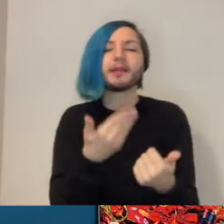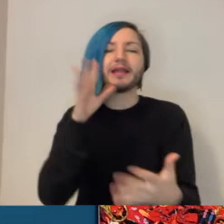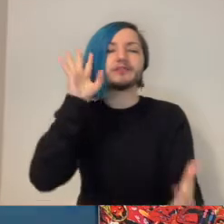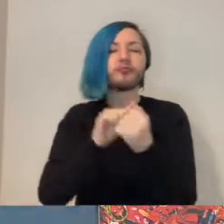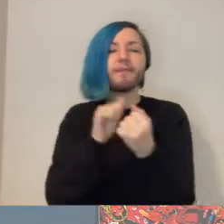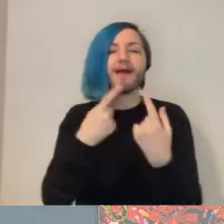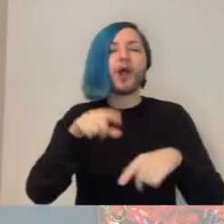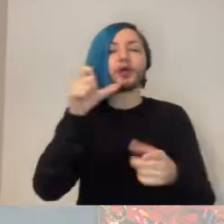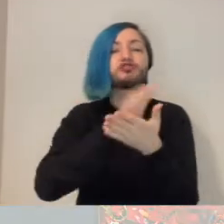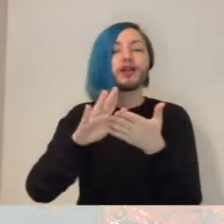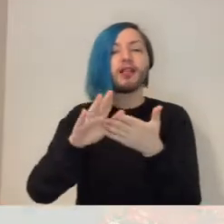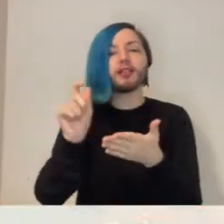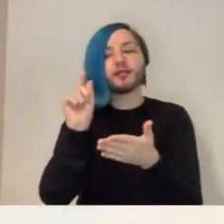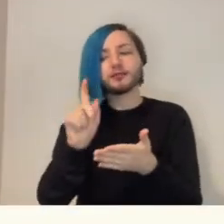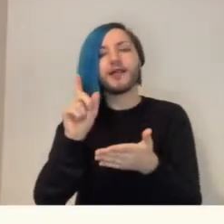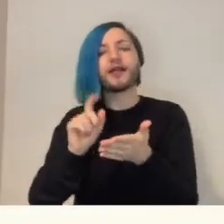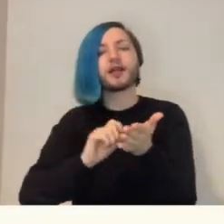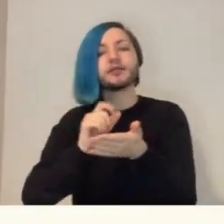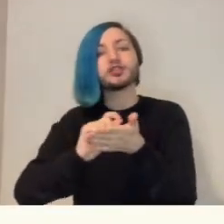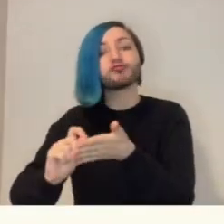our channel.